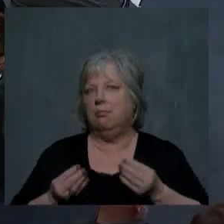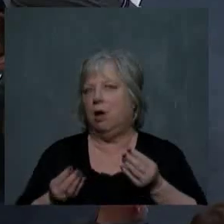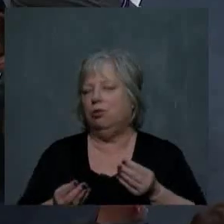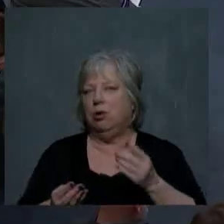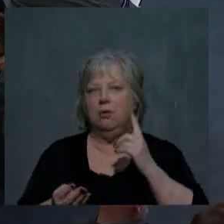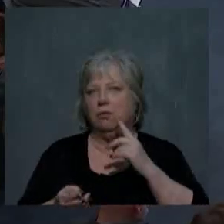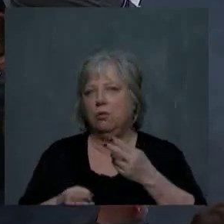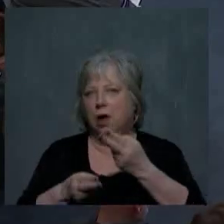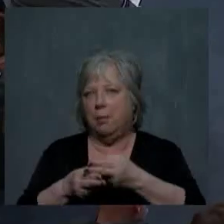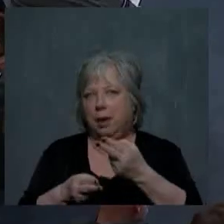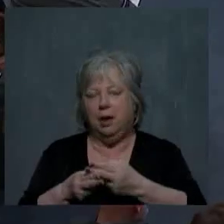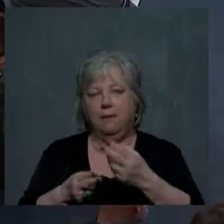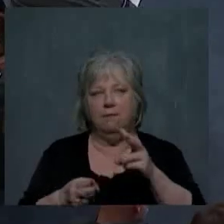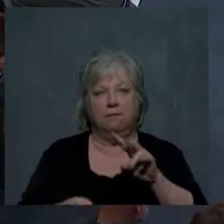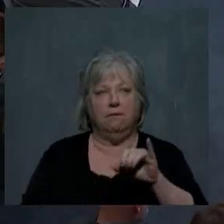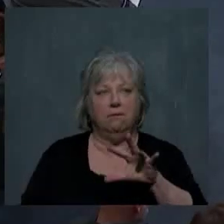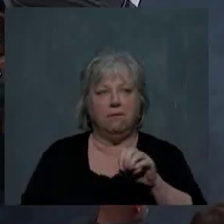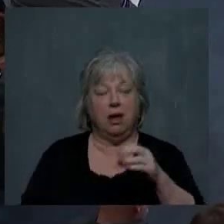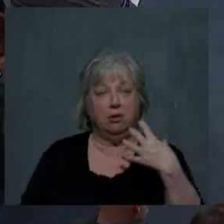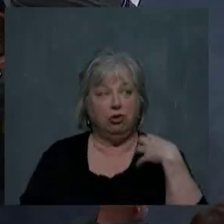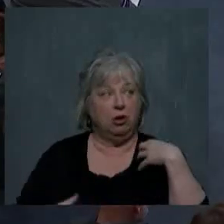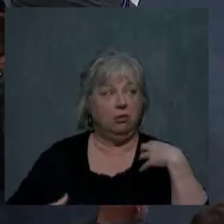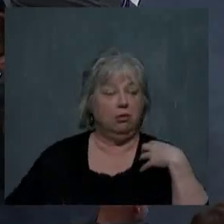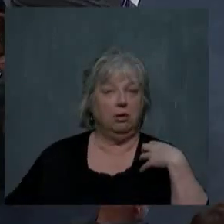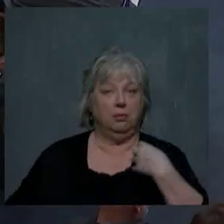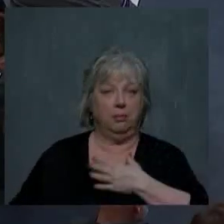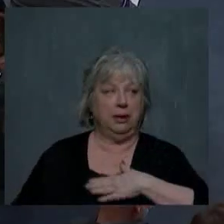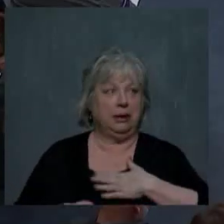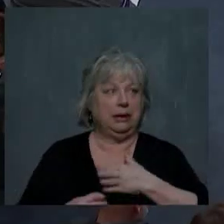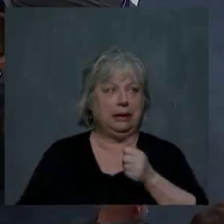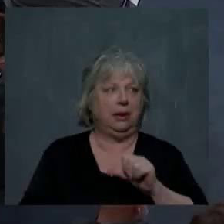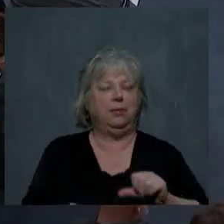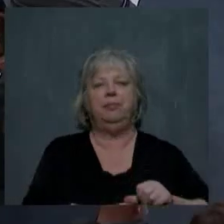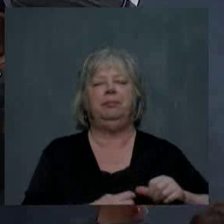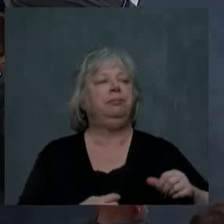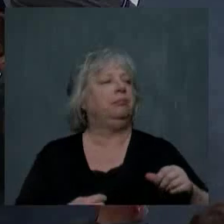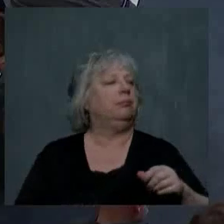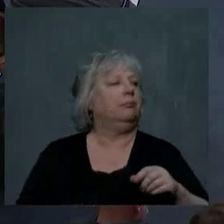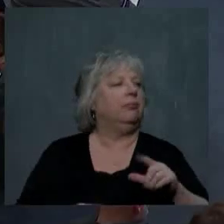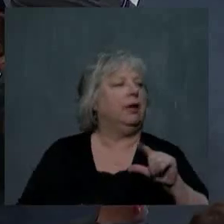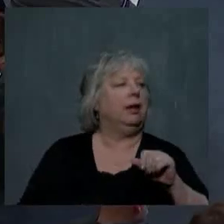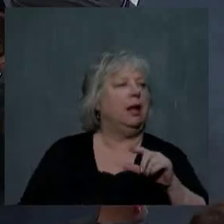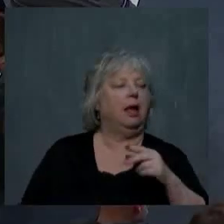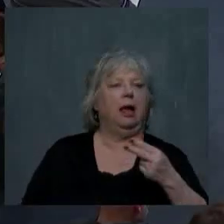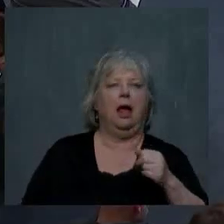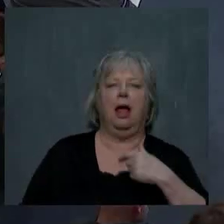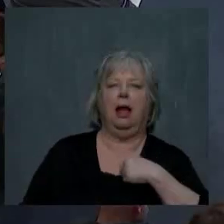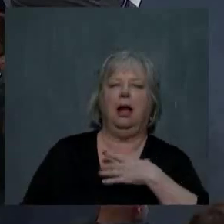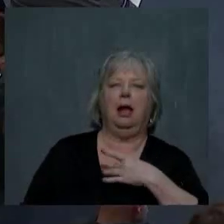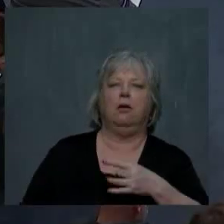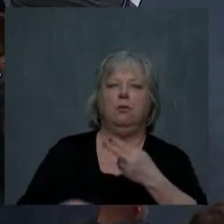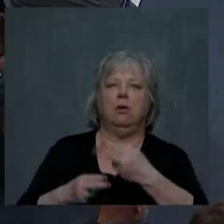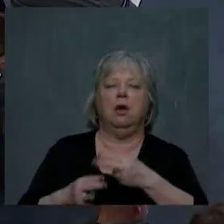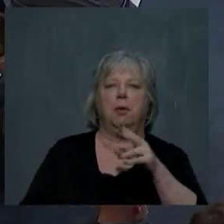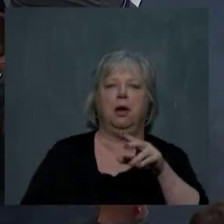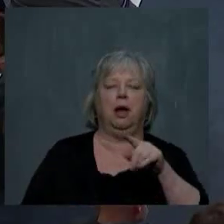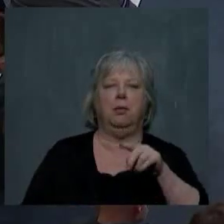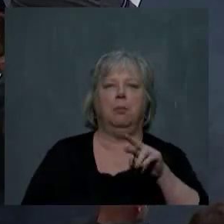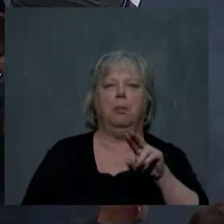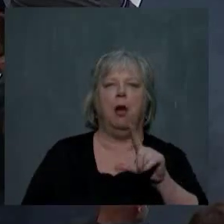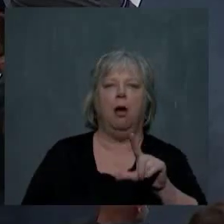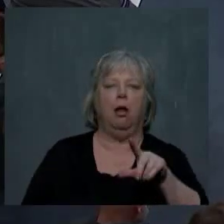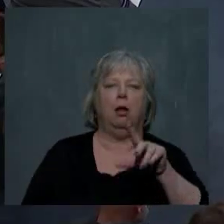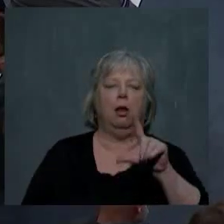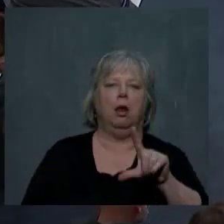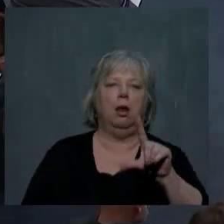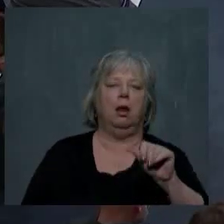for a nominee for vice chair, please? I'd like to nominate Mr. Paul Latour. We hear a second? I